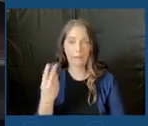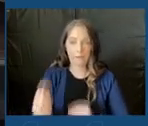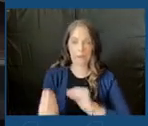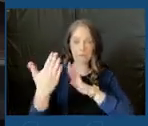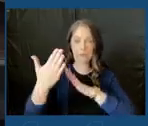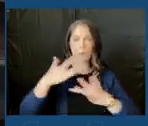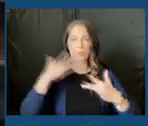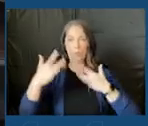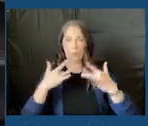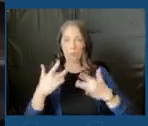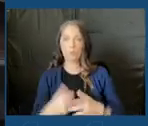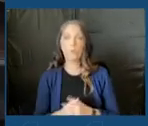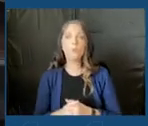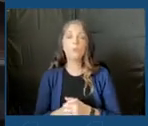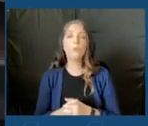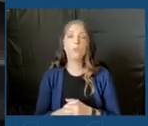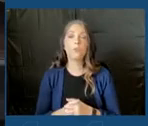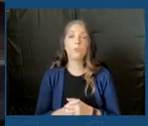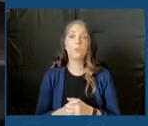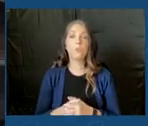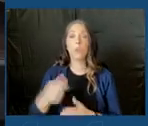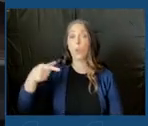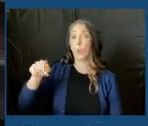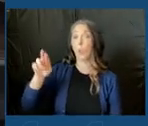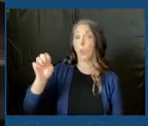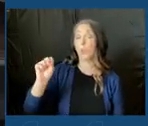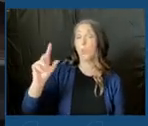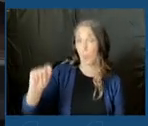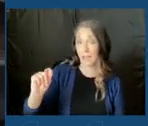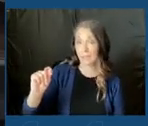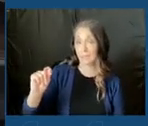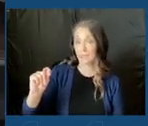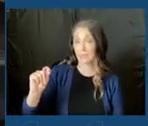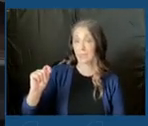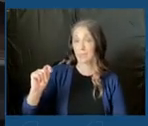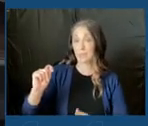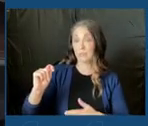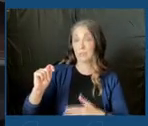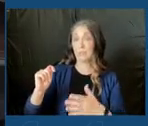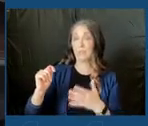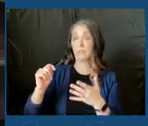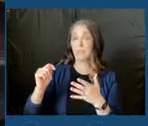indicated that Quest has appointed a new